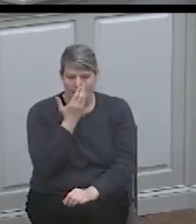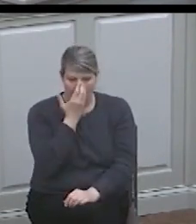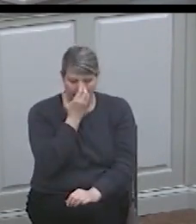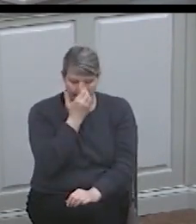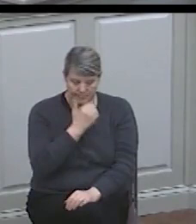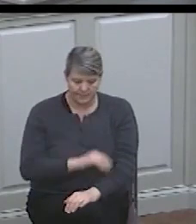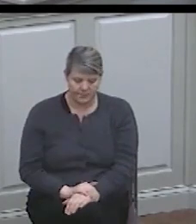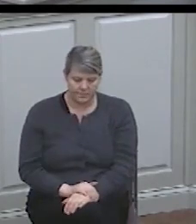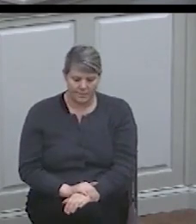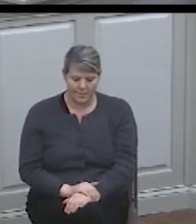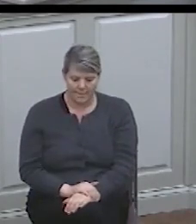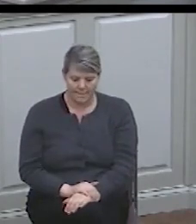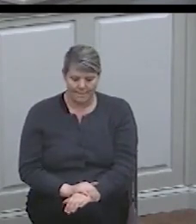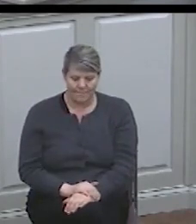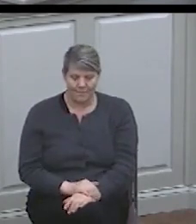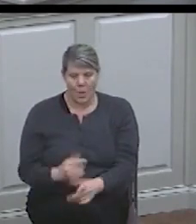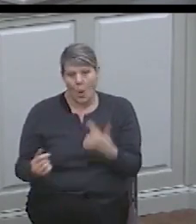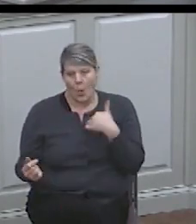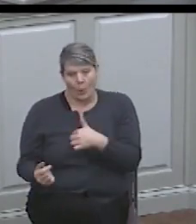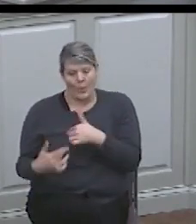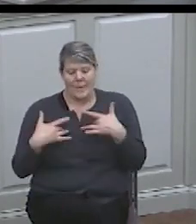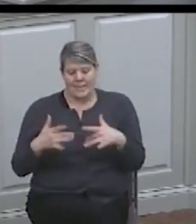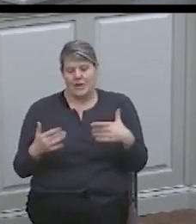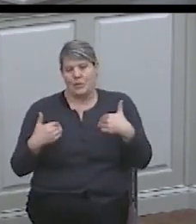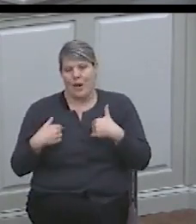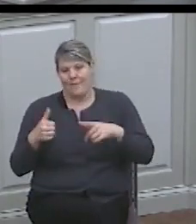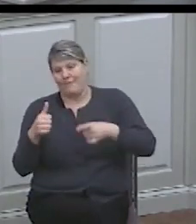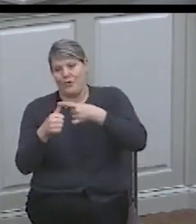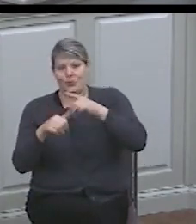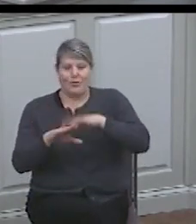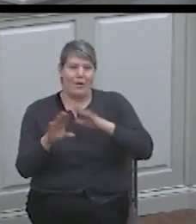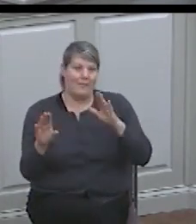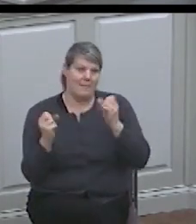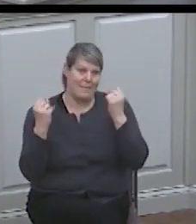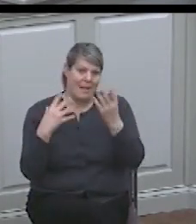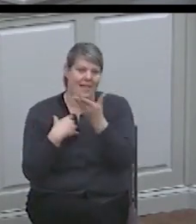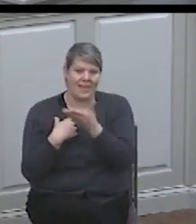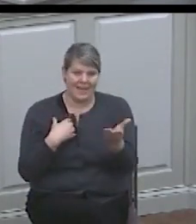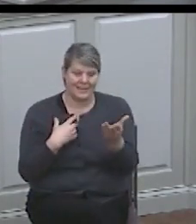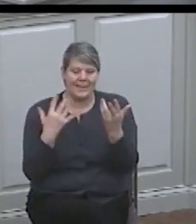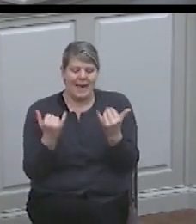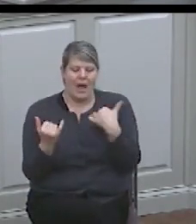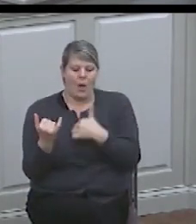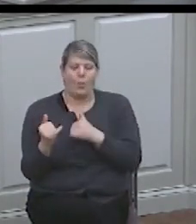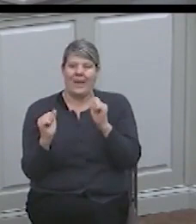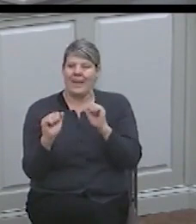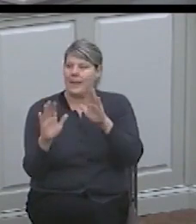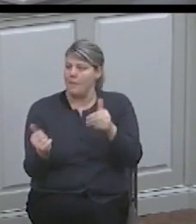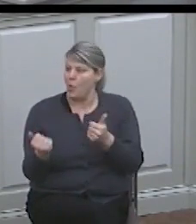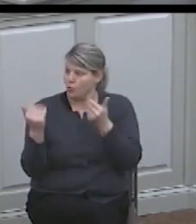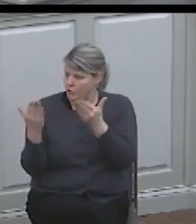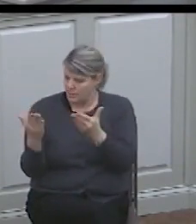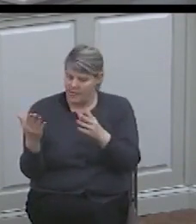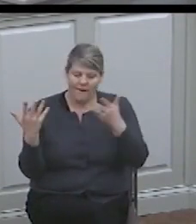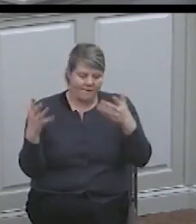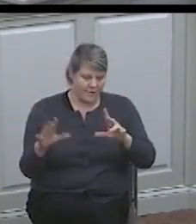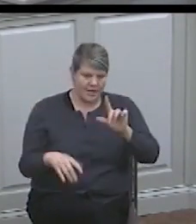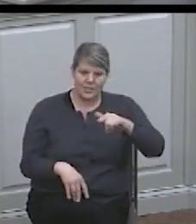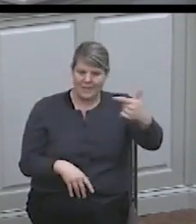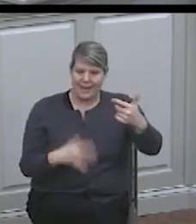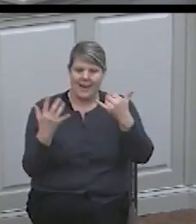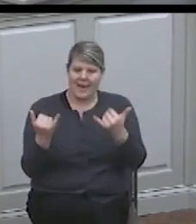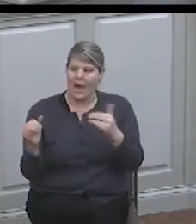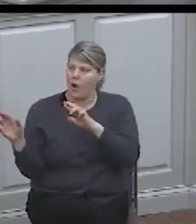It is a city of firsts. So we need a motion. You have a motion and a second, Mayor. You're ready for a